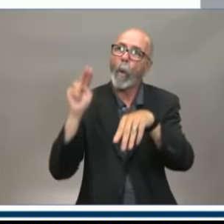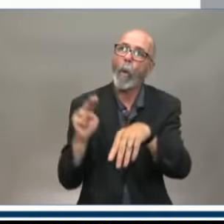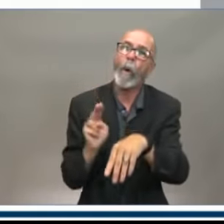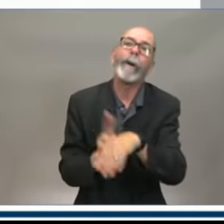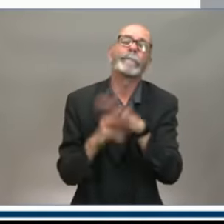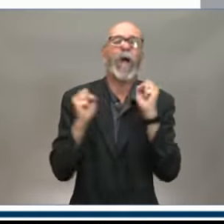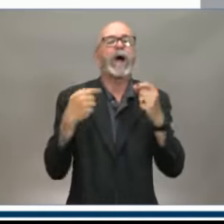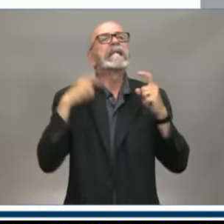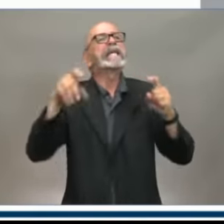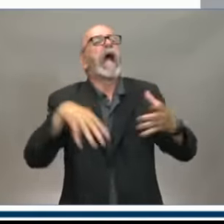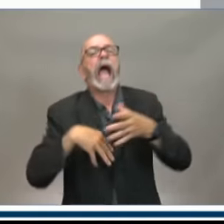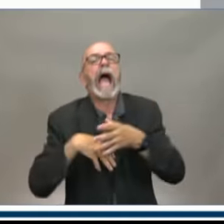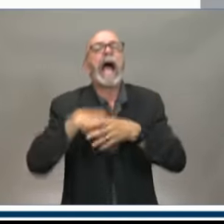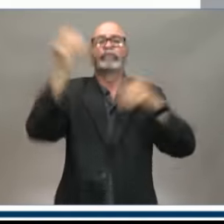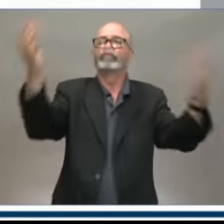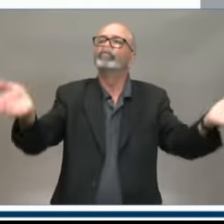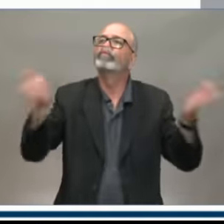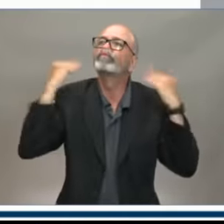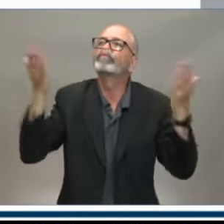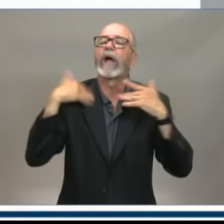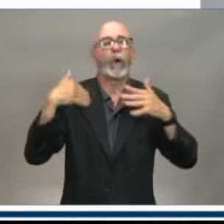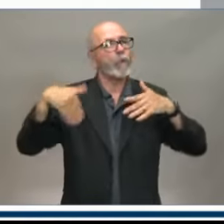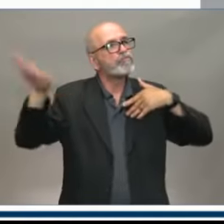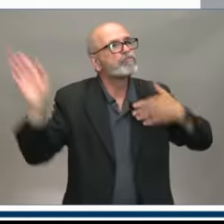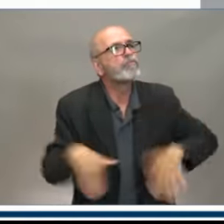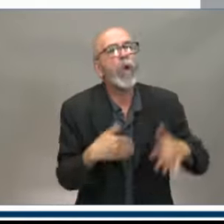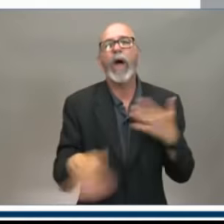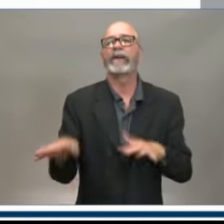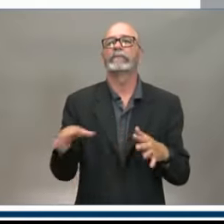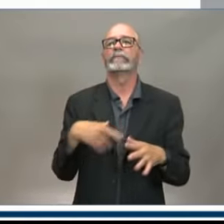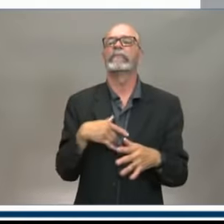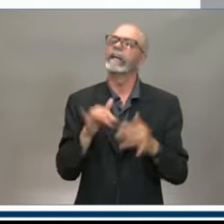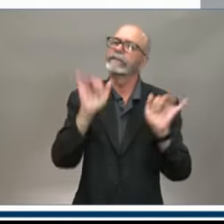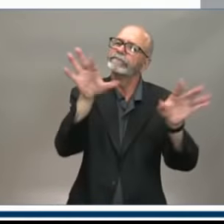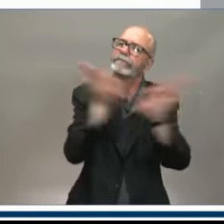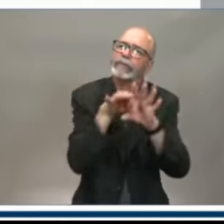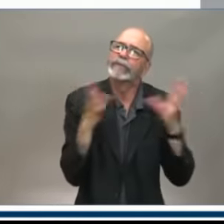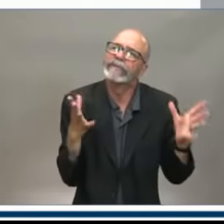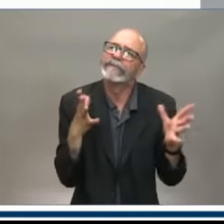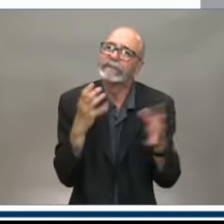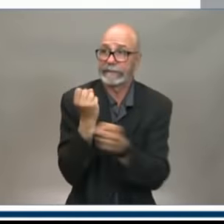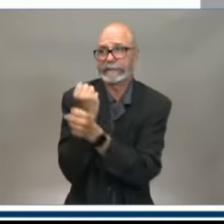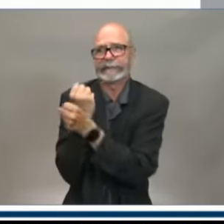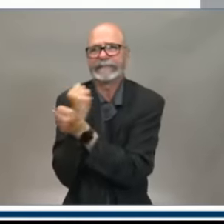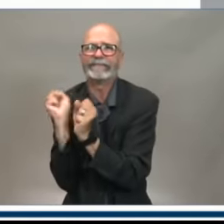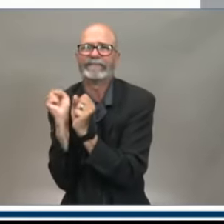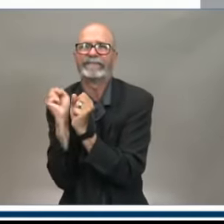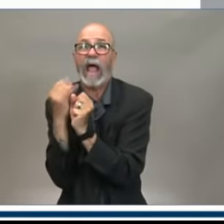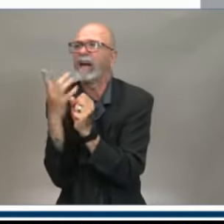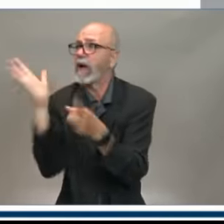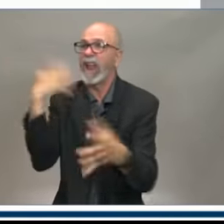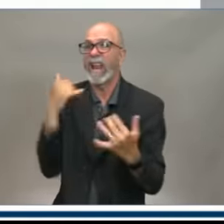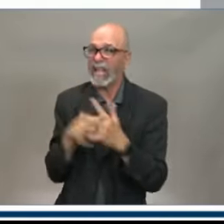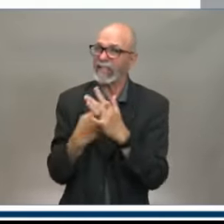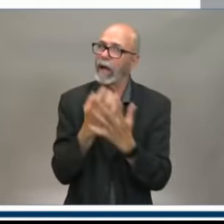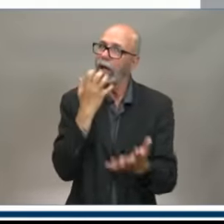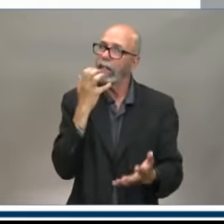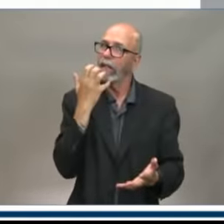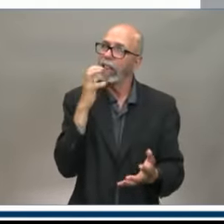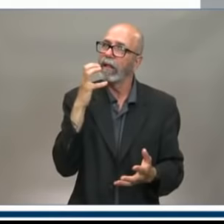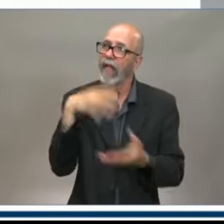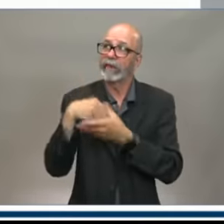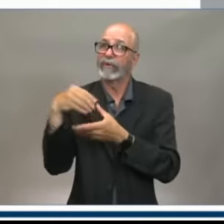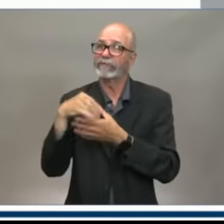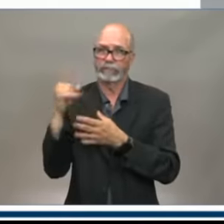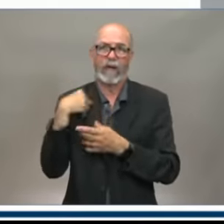and be active, but to doing it safely. It's quite warm and muggy out there today, and I know I'm hearing lots of